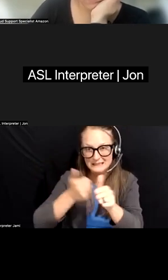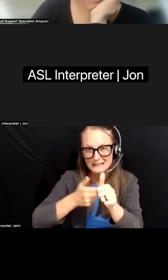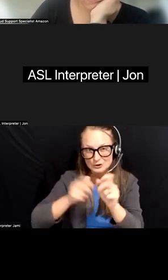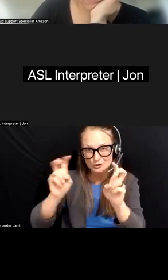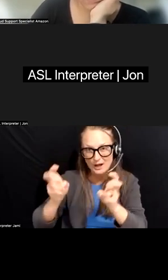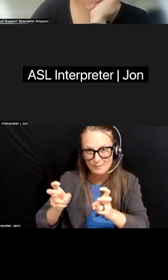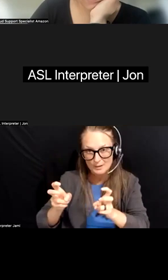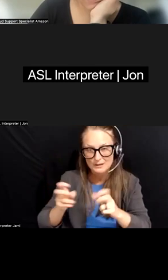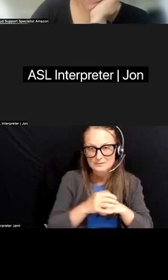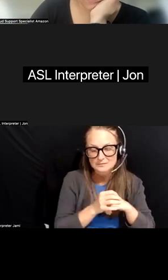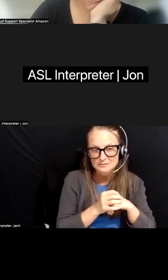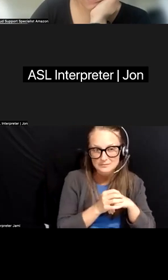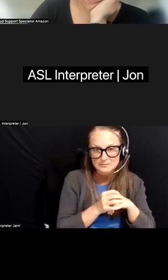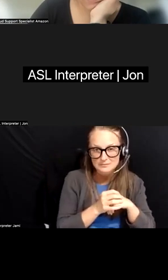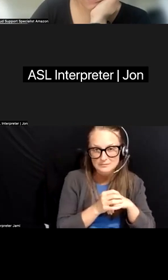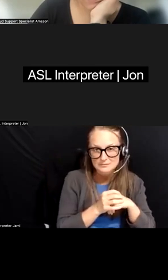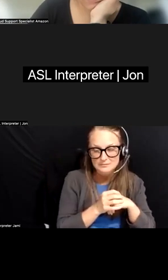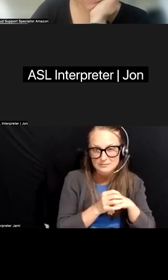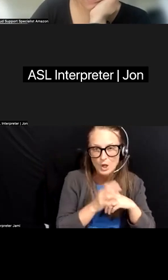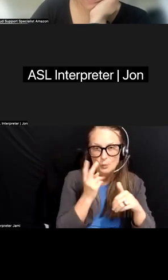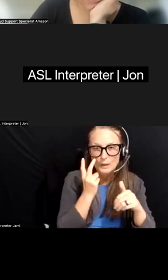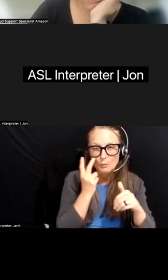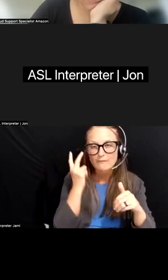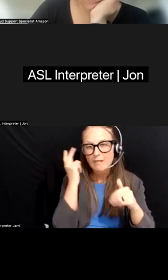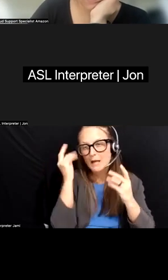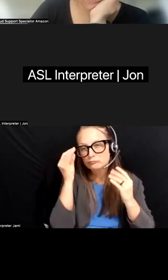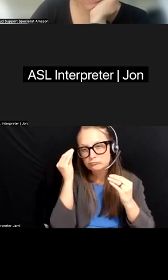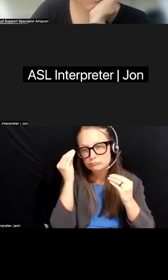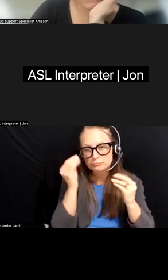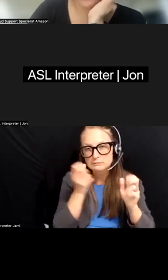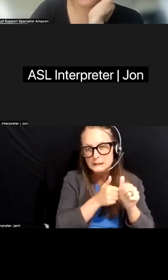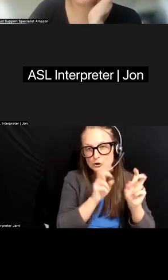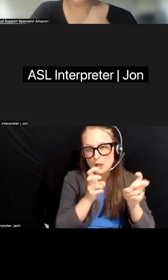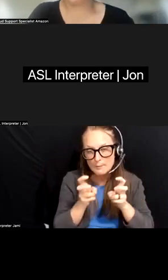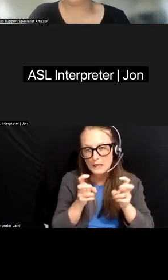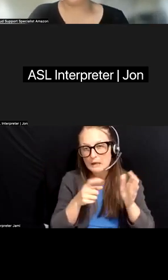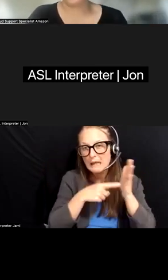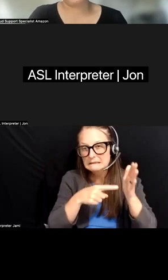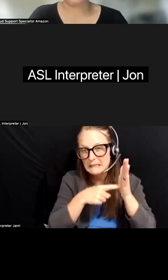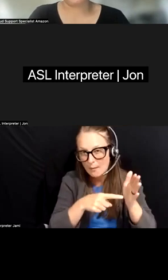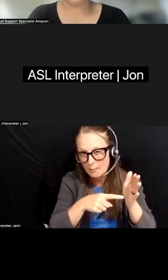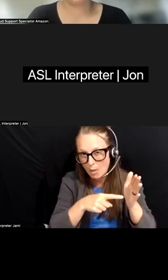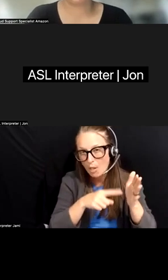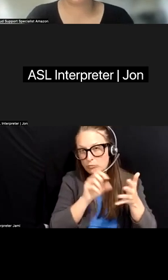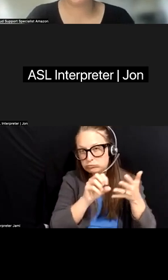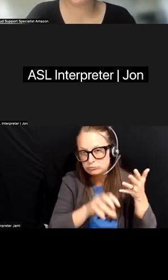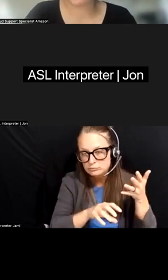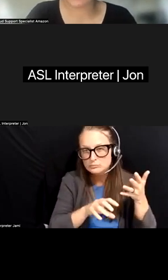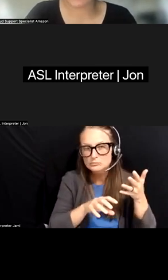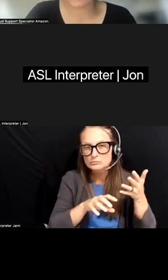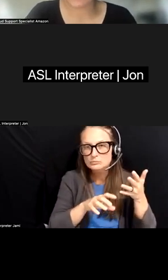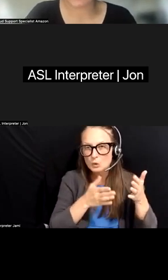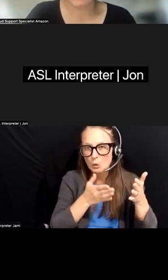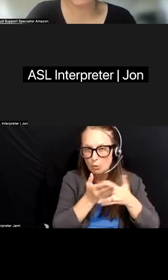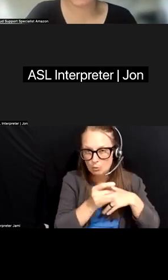will give you, we will reflect each topic, we'll give examples of each topic, we'll walk you through it. And when the